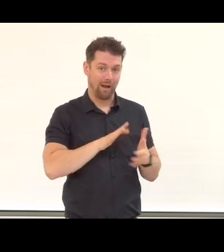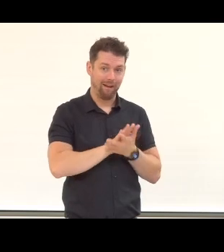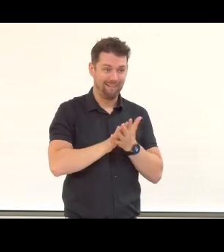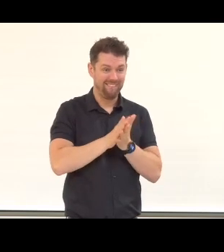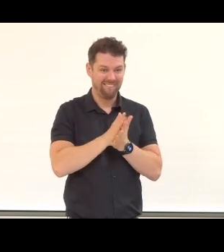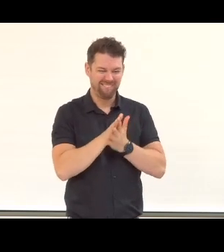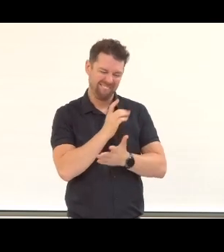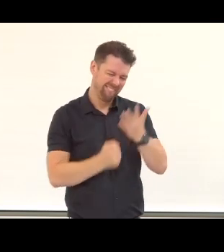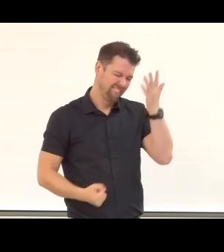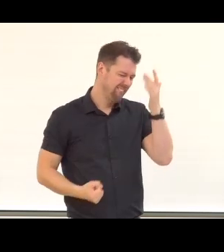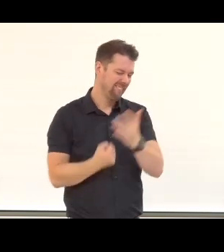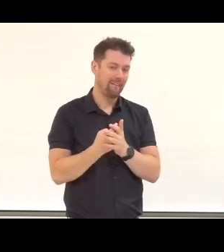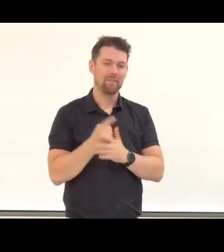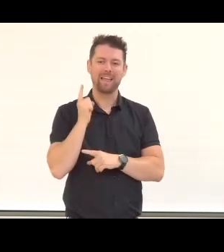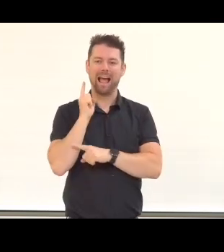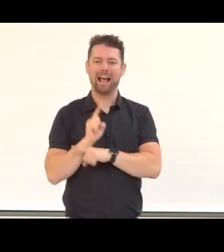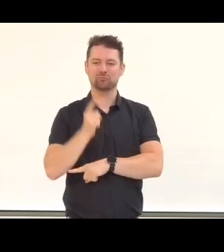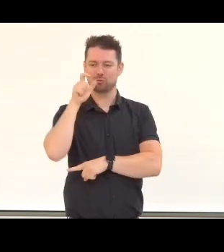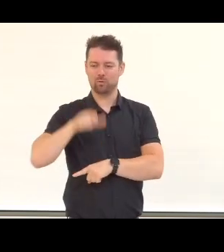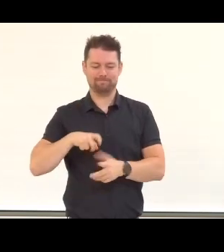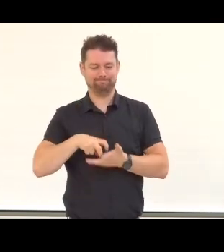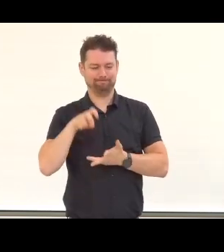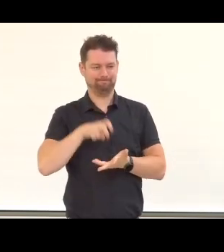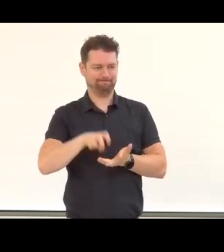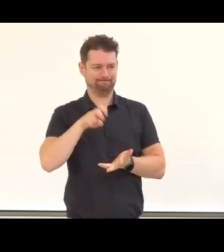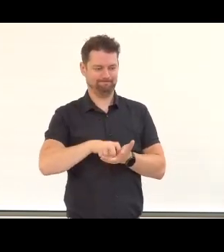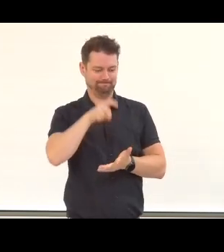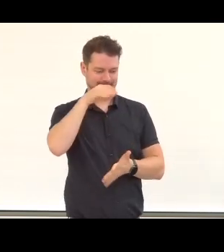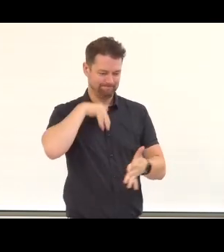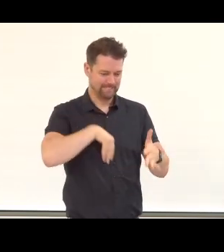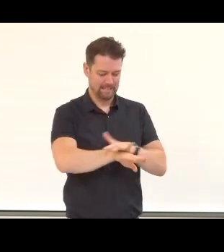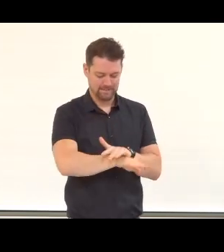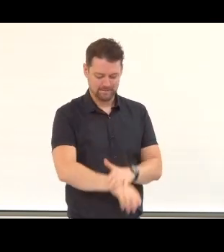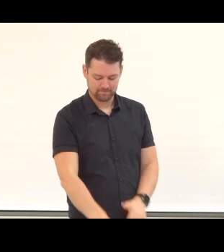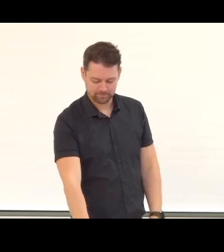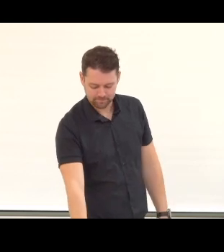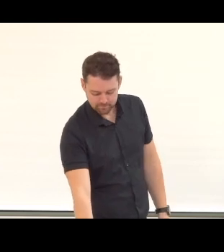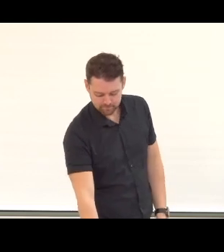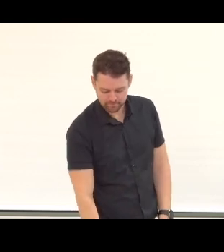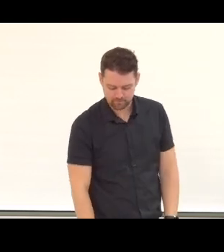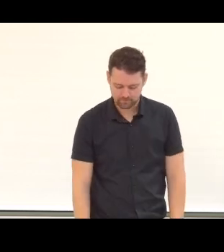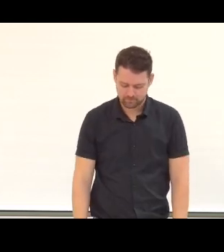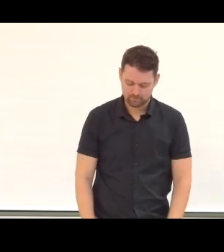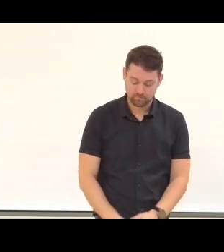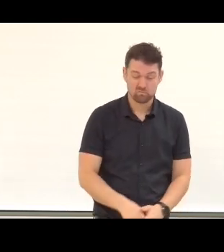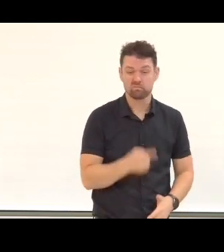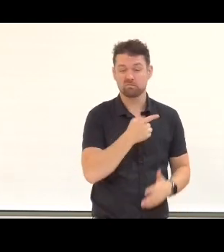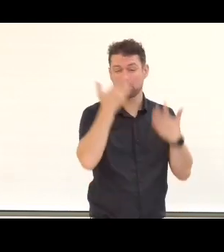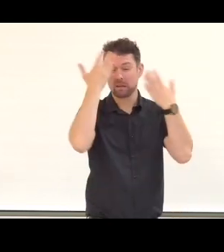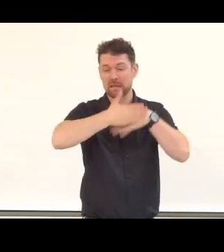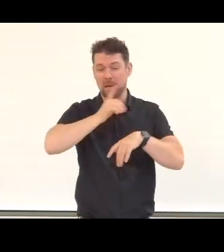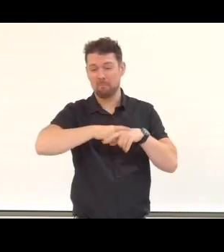of when the astronauts were walking into the habitat. Next, yeah. It's a shot habitat at night.